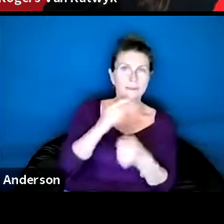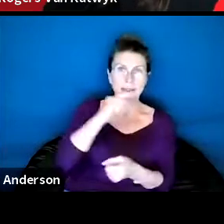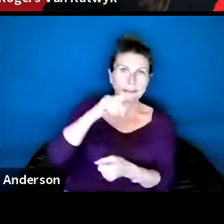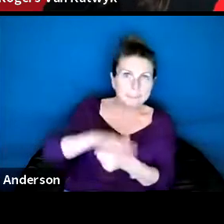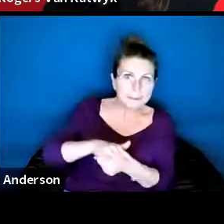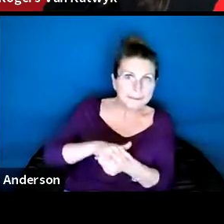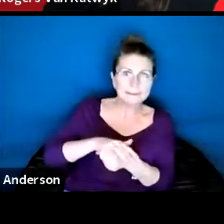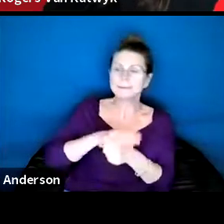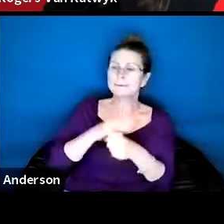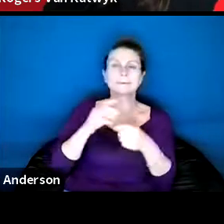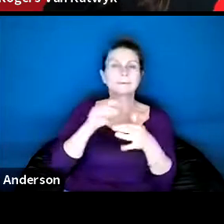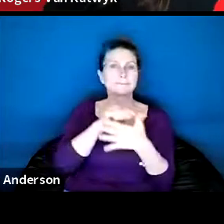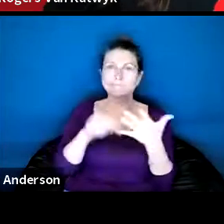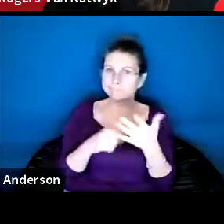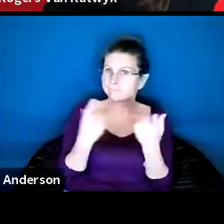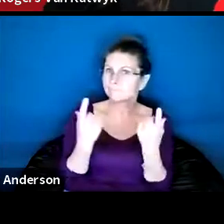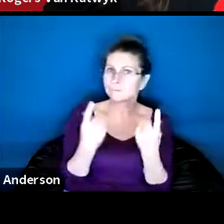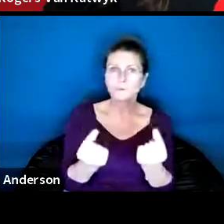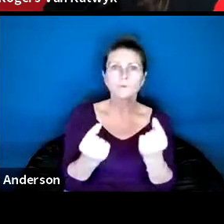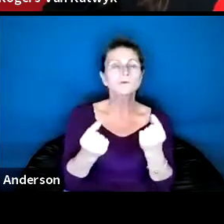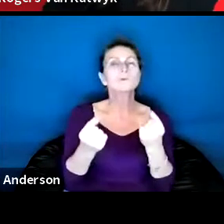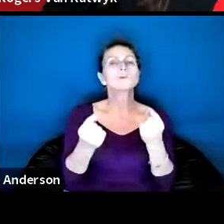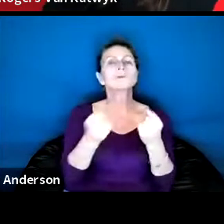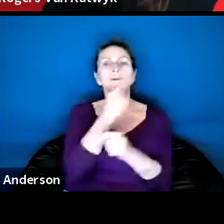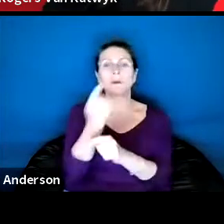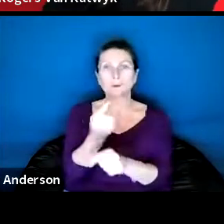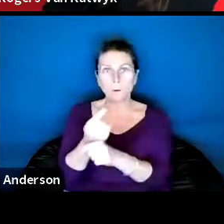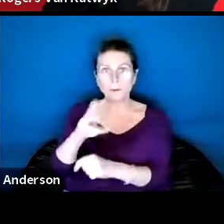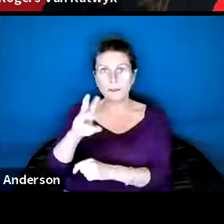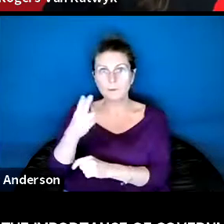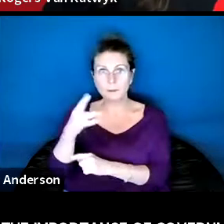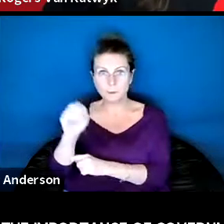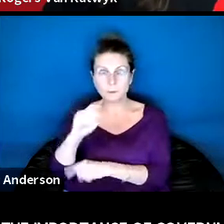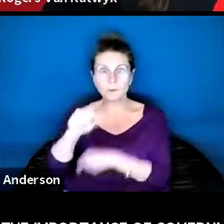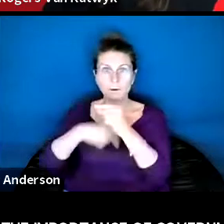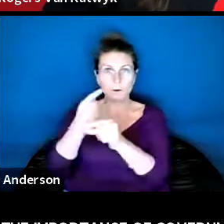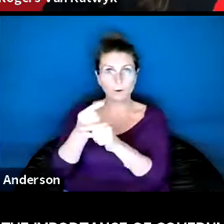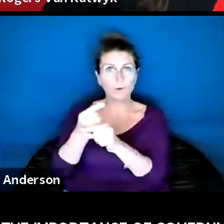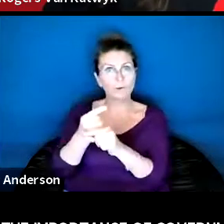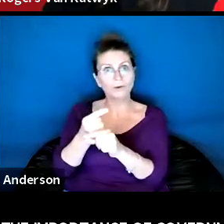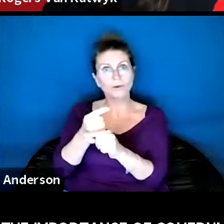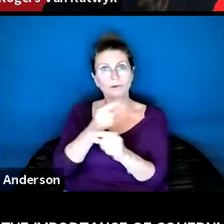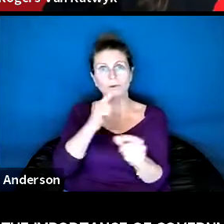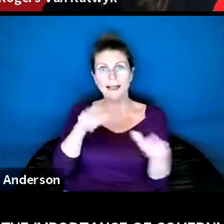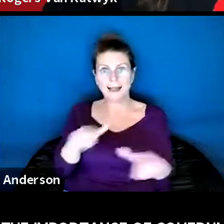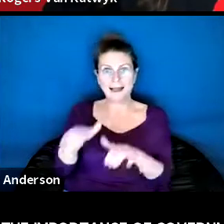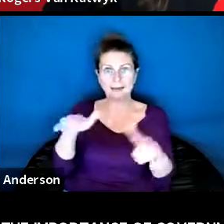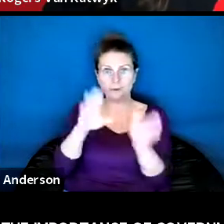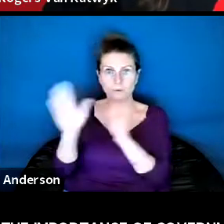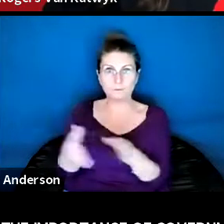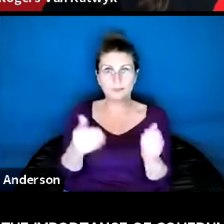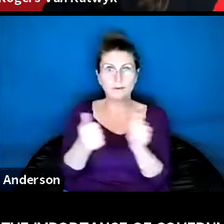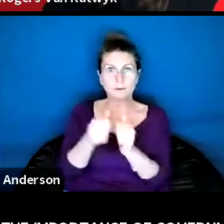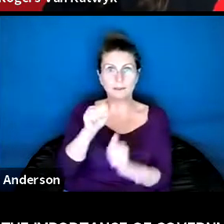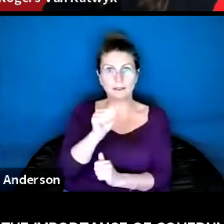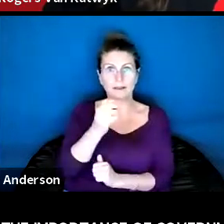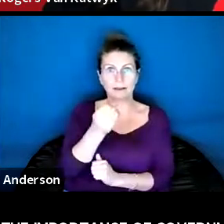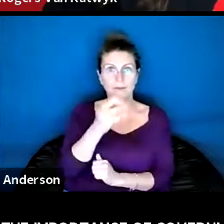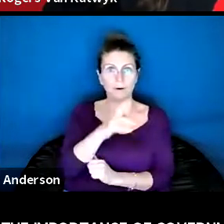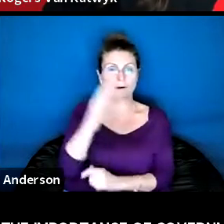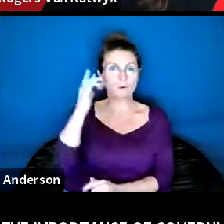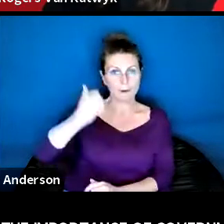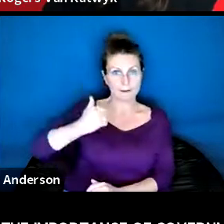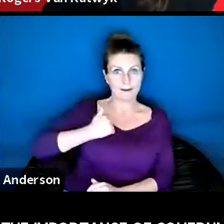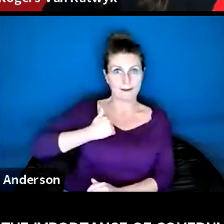made, including those within the WHO Global Action Plan on AMR. This is why Canada, along with